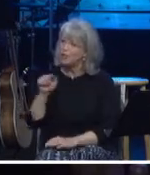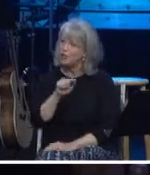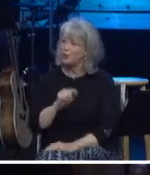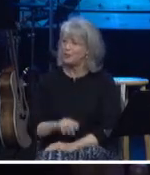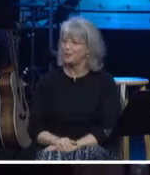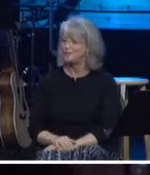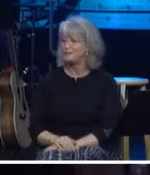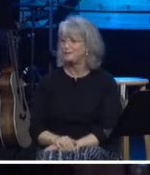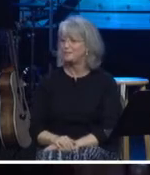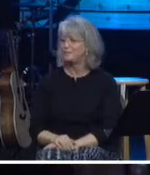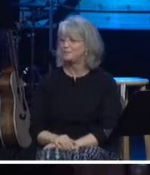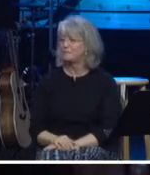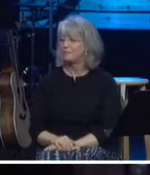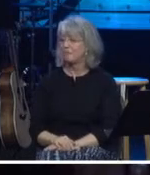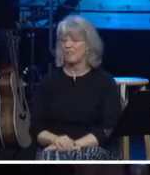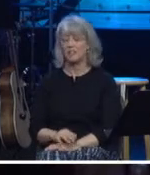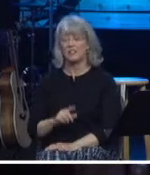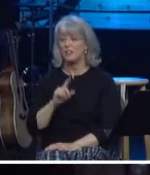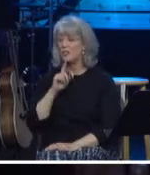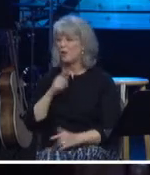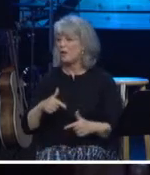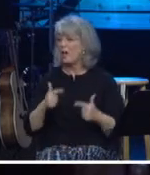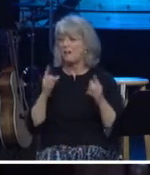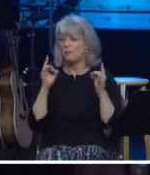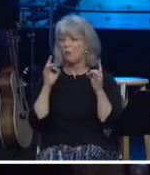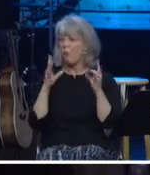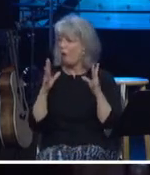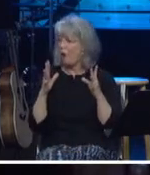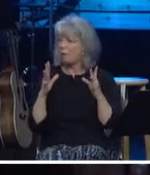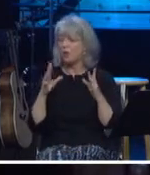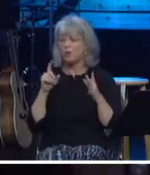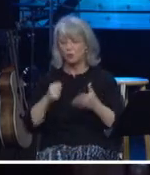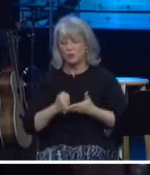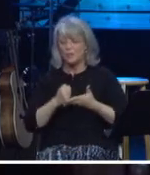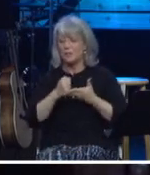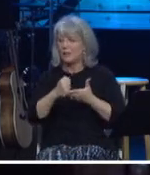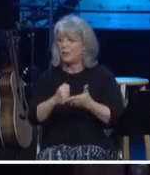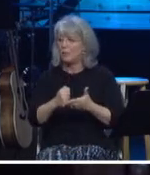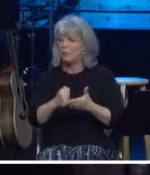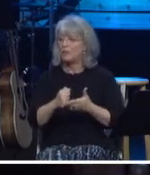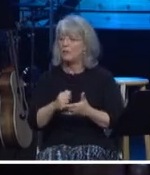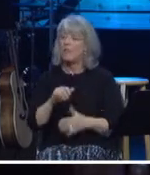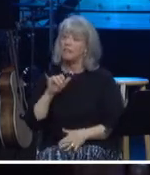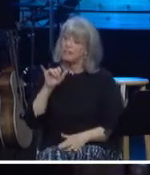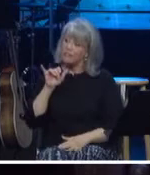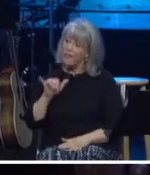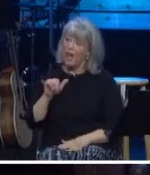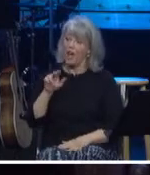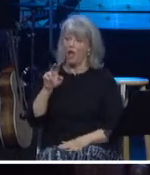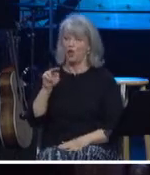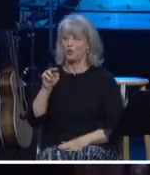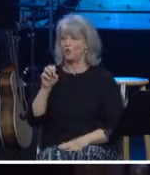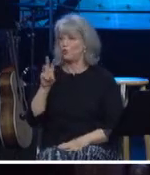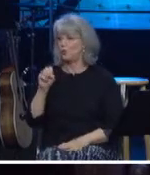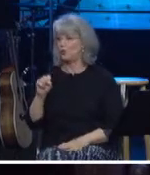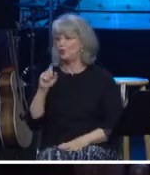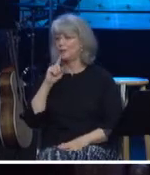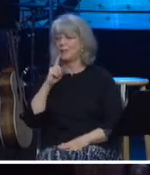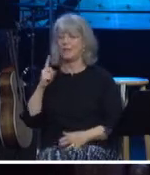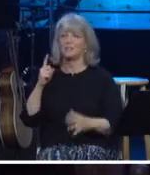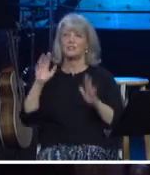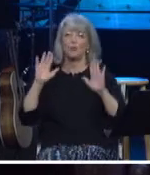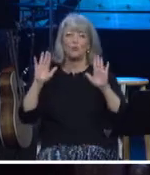from this horrible and helpless predicament. It's the greatest news ever to be proclaimed.